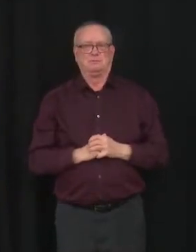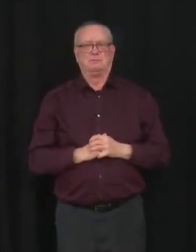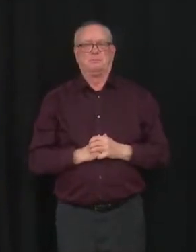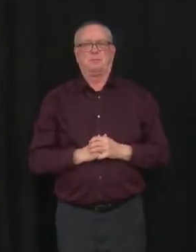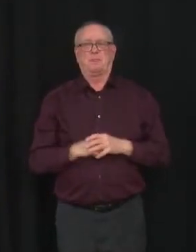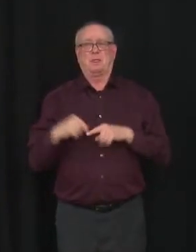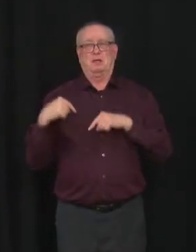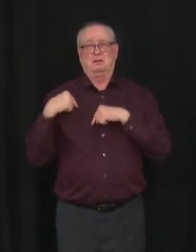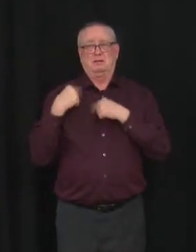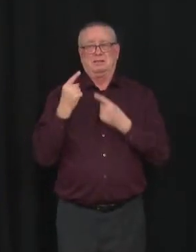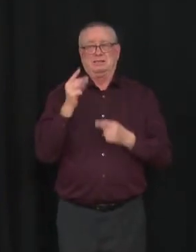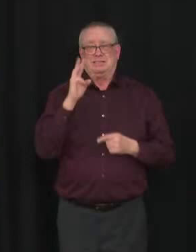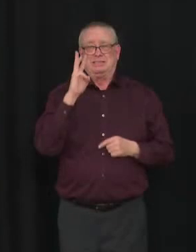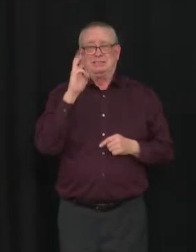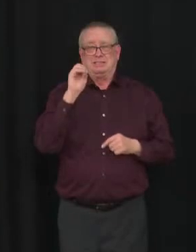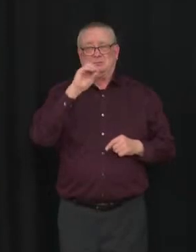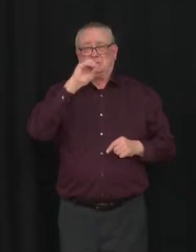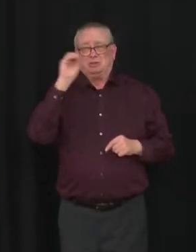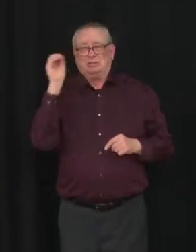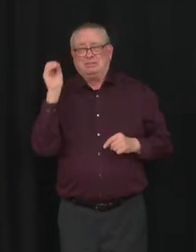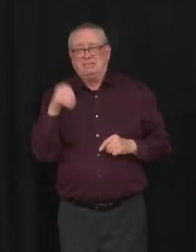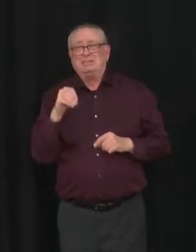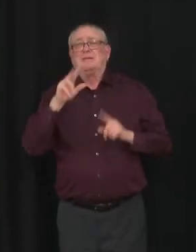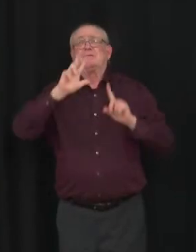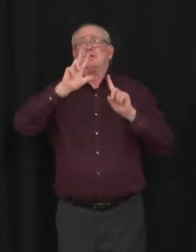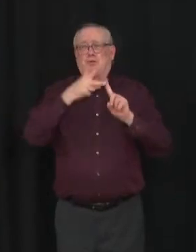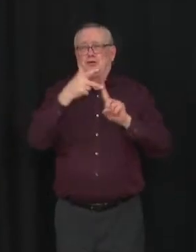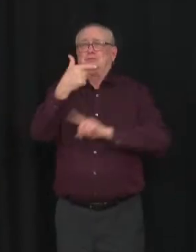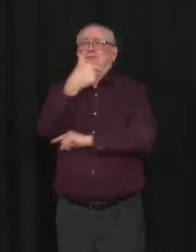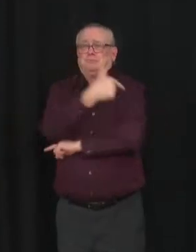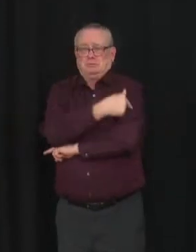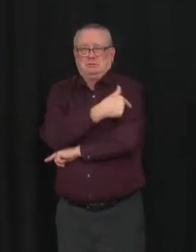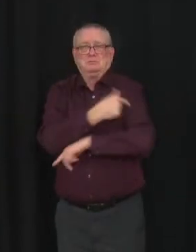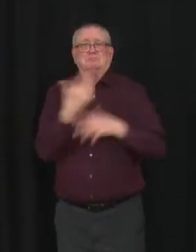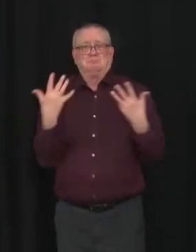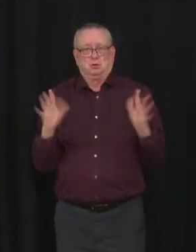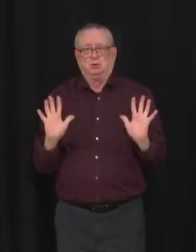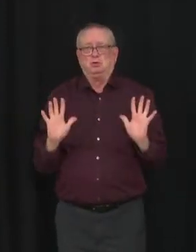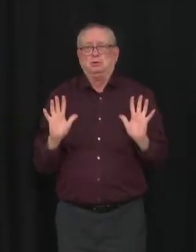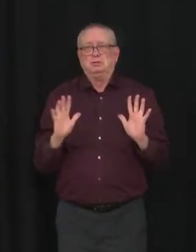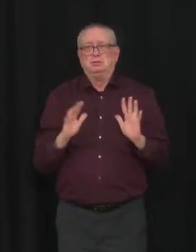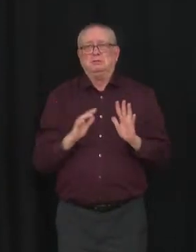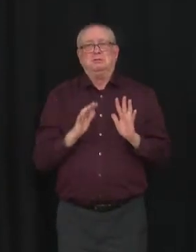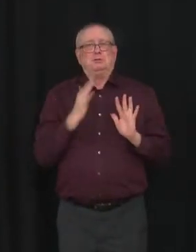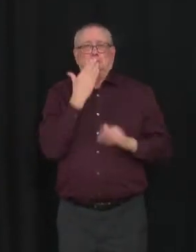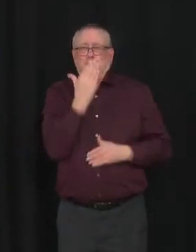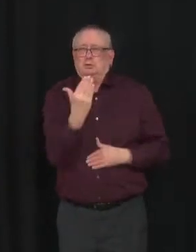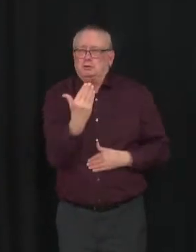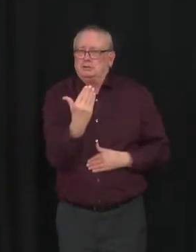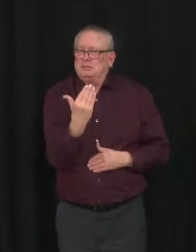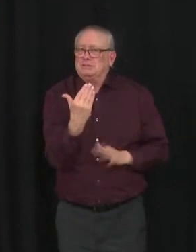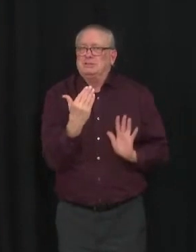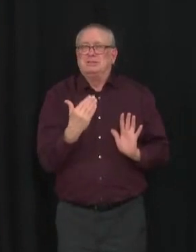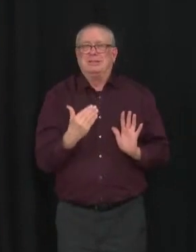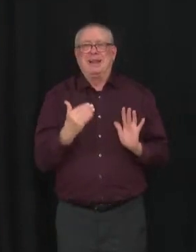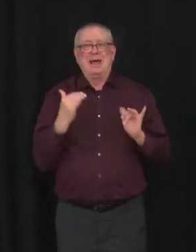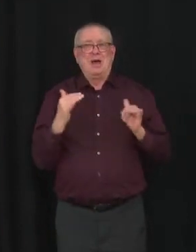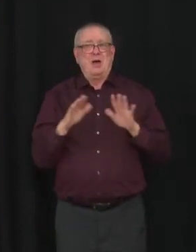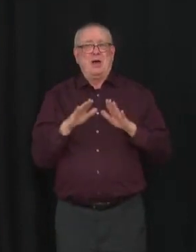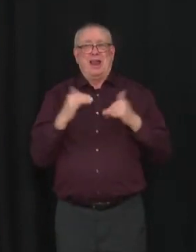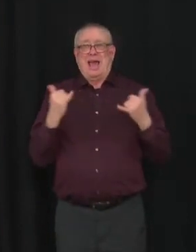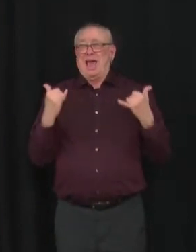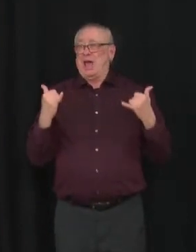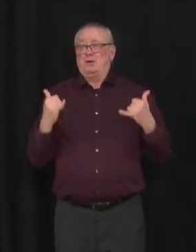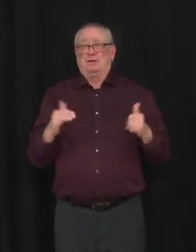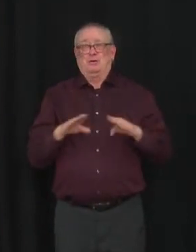doses who have gone on to receive their 3rd shot, their booster dose. With the opening up of eligibility today, all